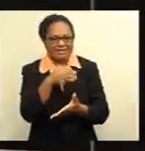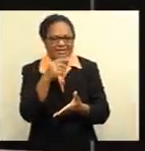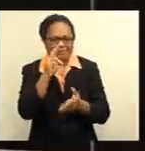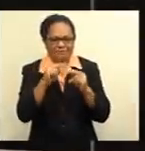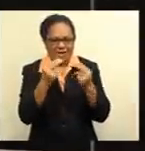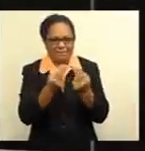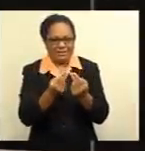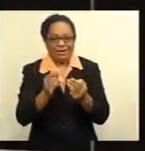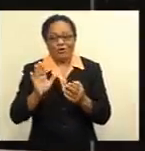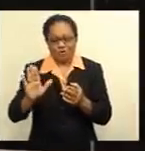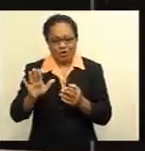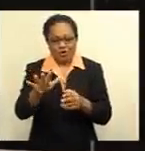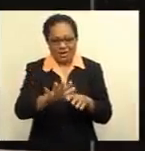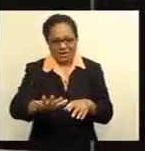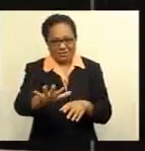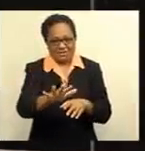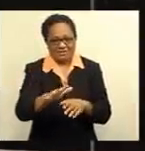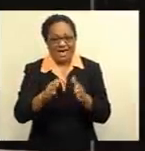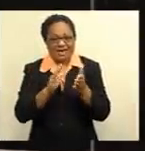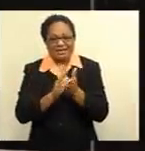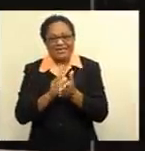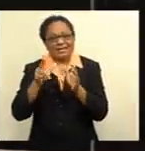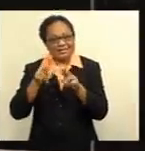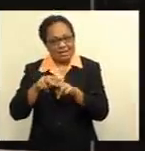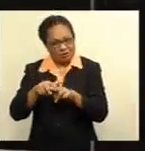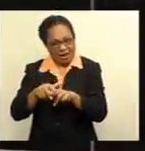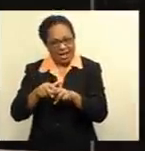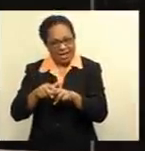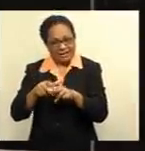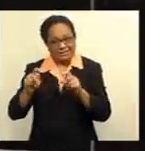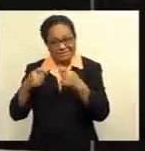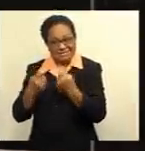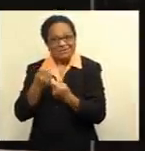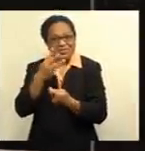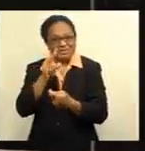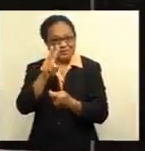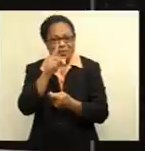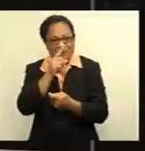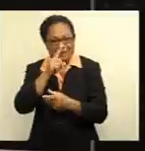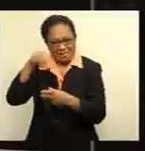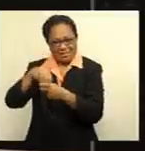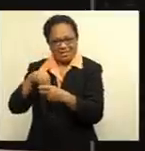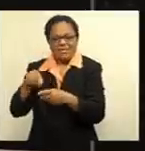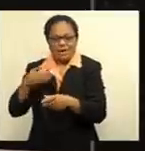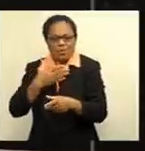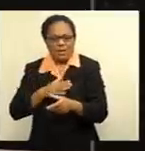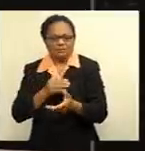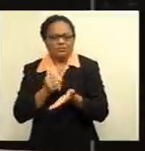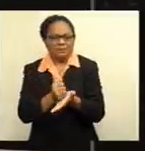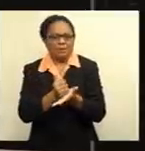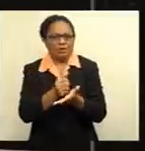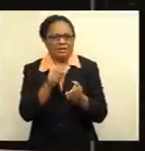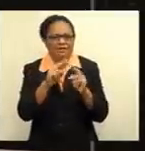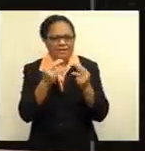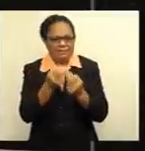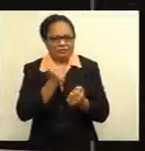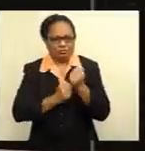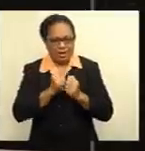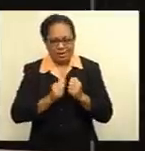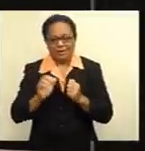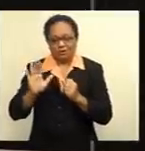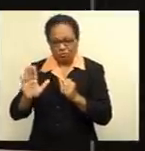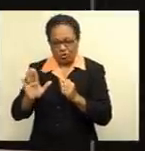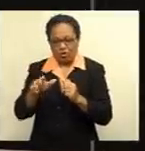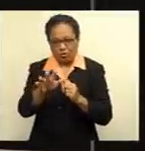these trying times. The Hawai Gang, made up of 32 young people, aspire to support struggling families in the province